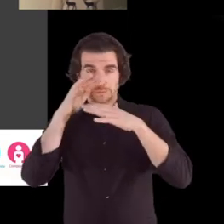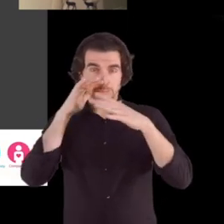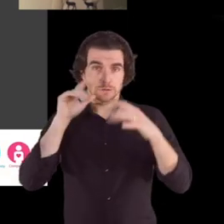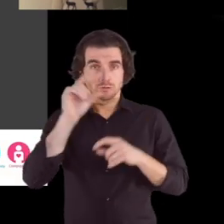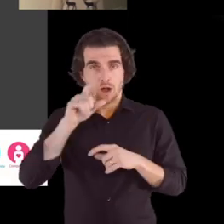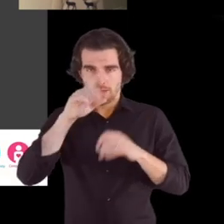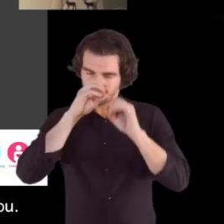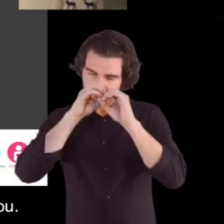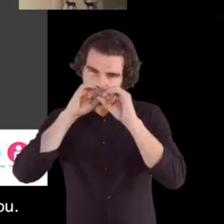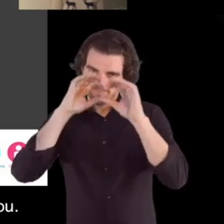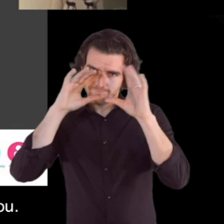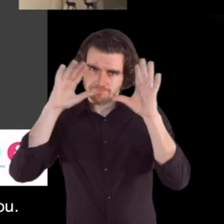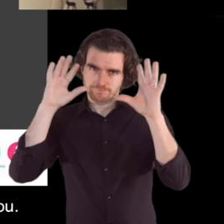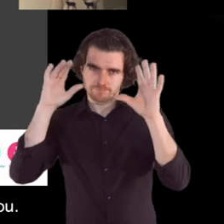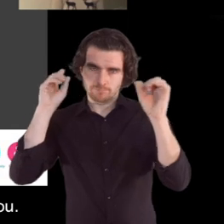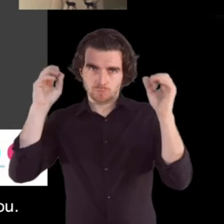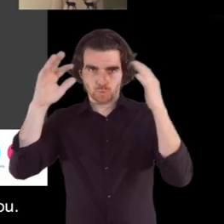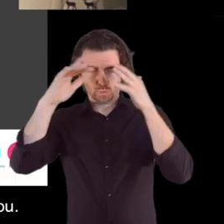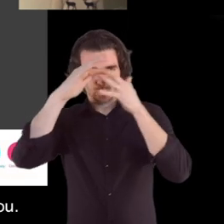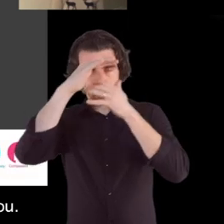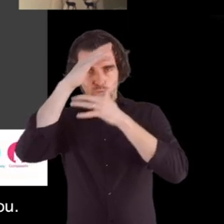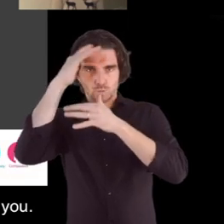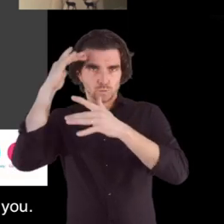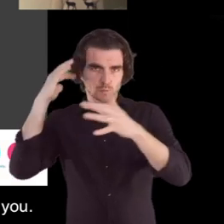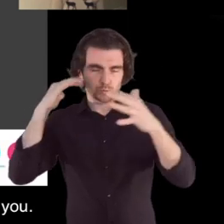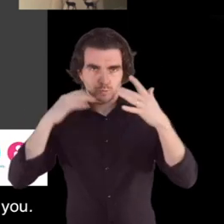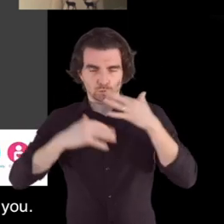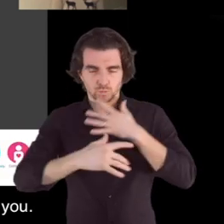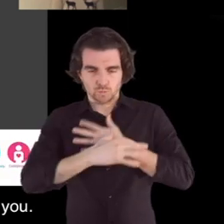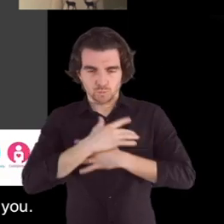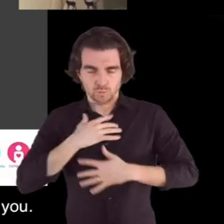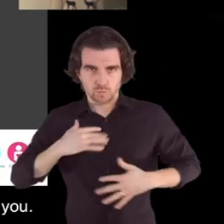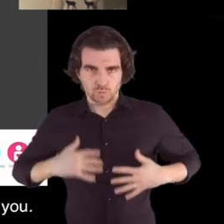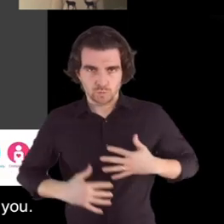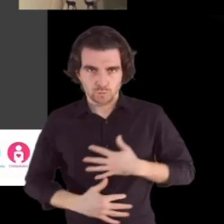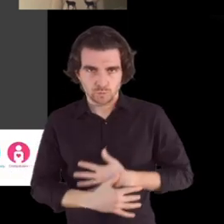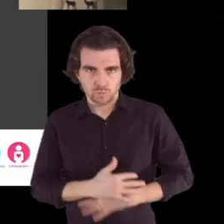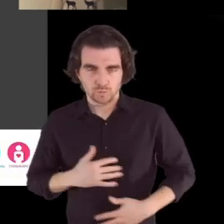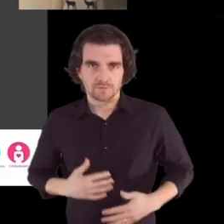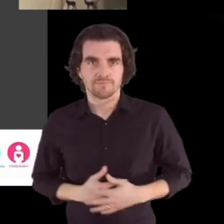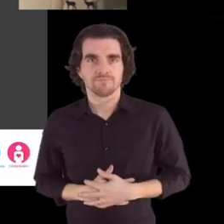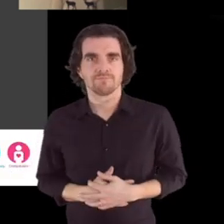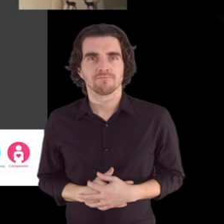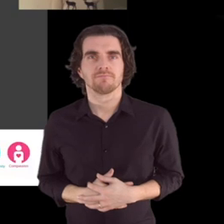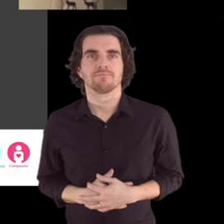you, and just watch as it moves towards you, slowly surrounding you and supporting you.